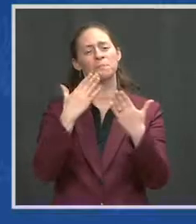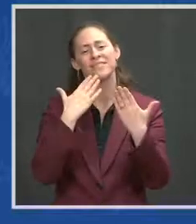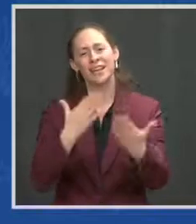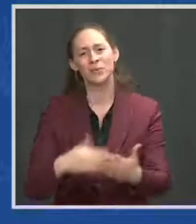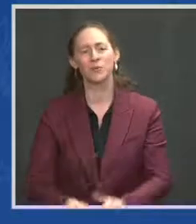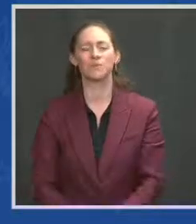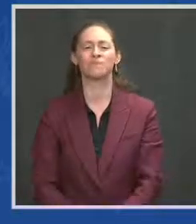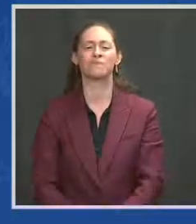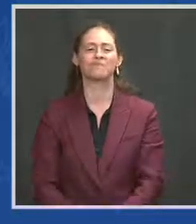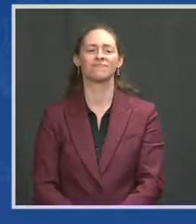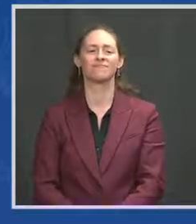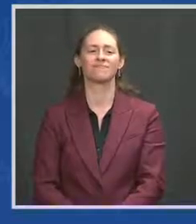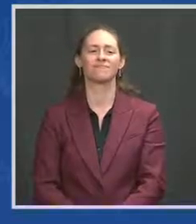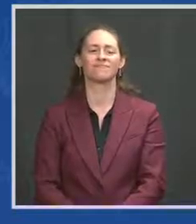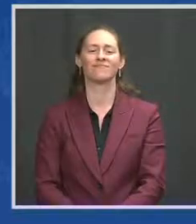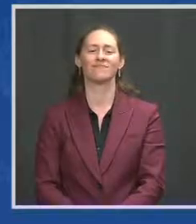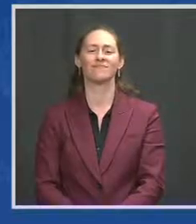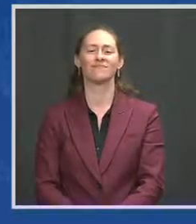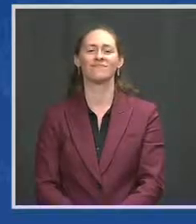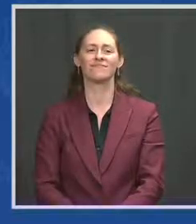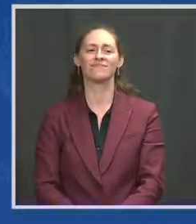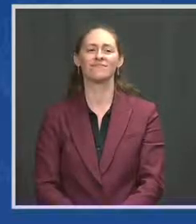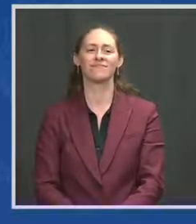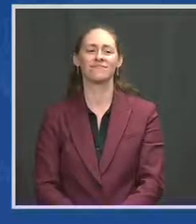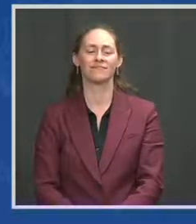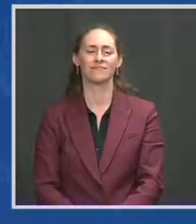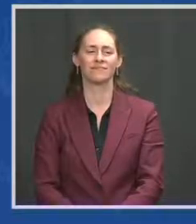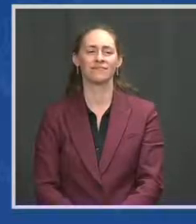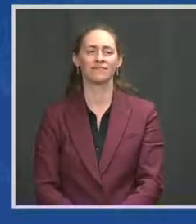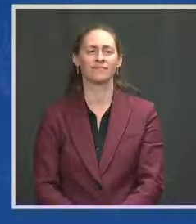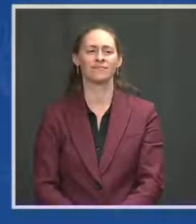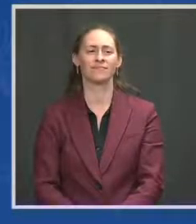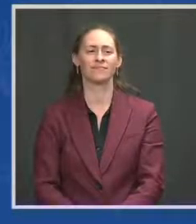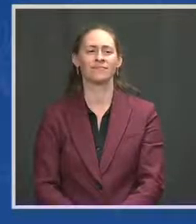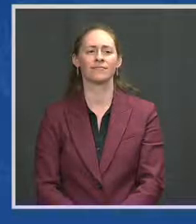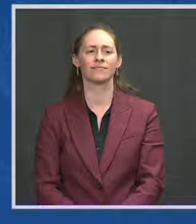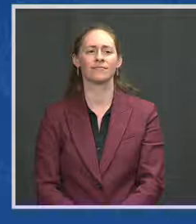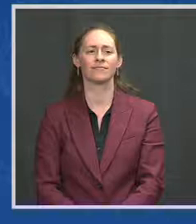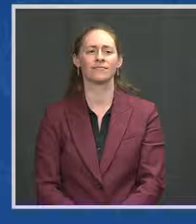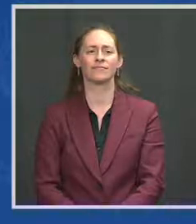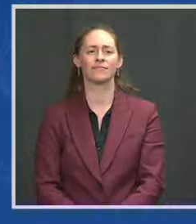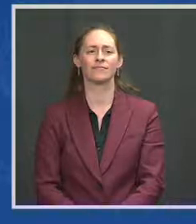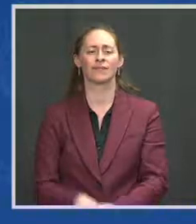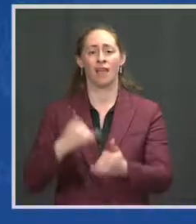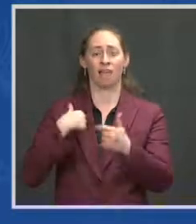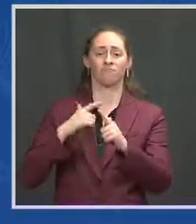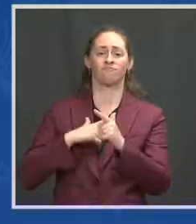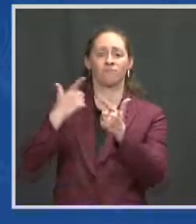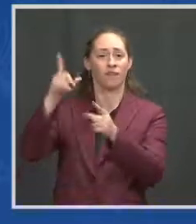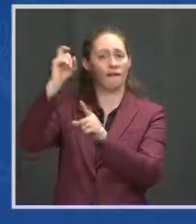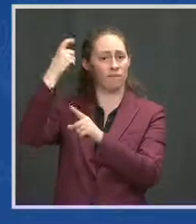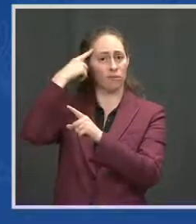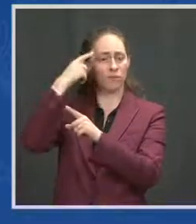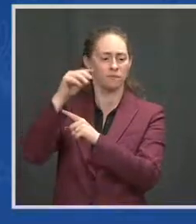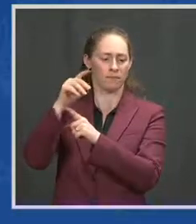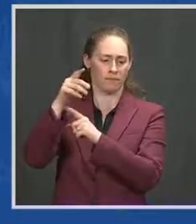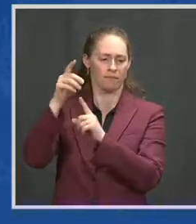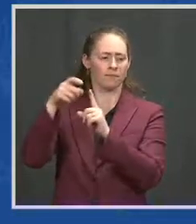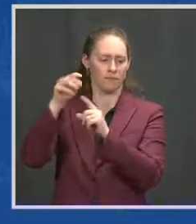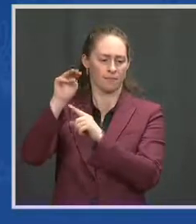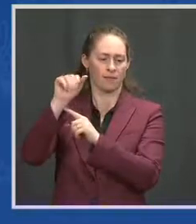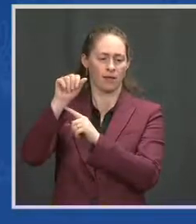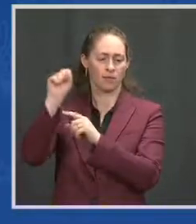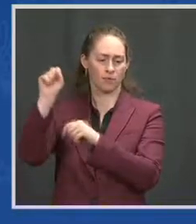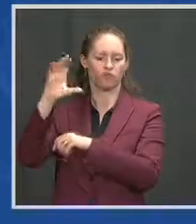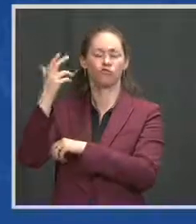very much. And now I want to bring in Governor Baker, Massachusetts, and Governor Lujan Grisham in Mexico, who've